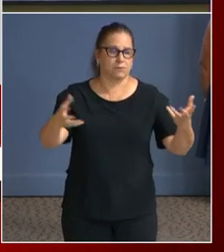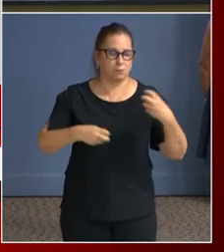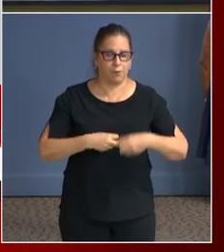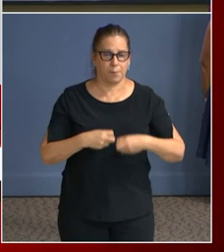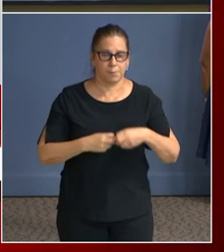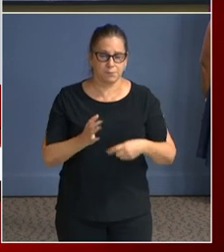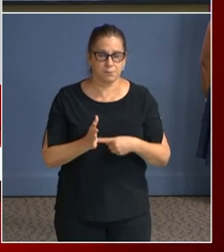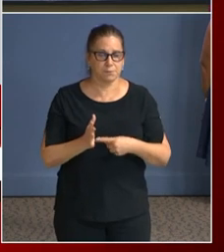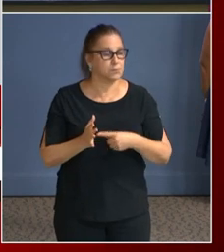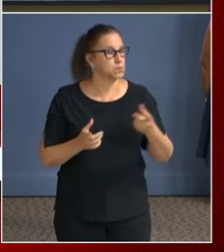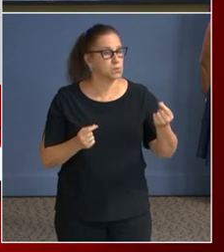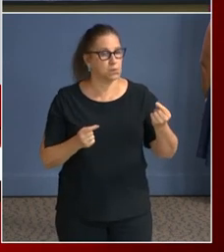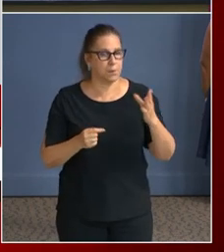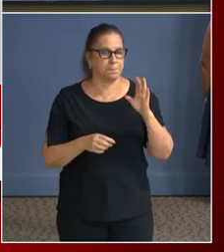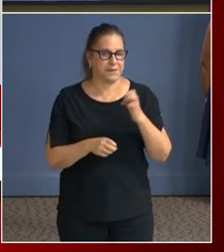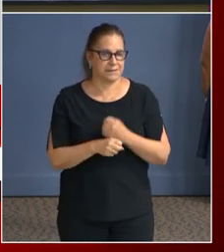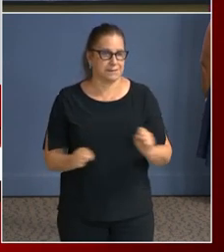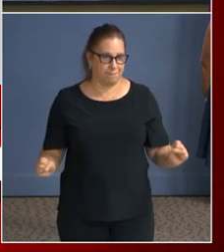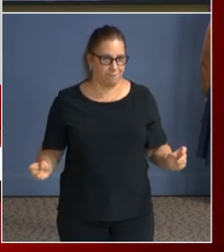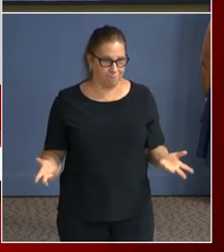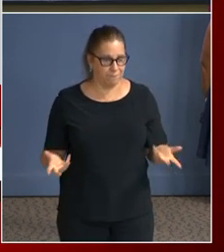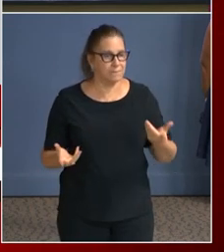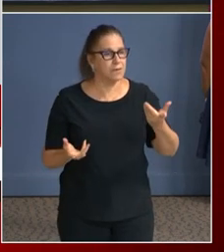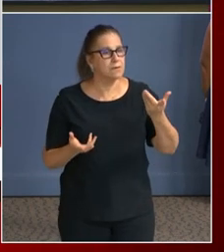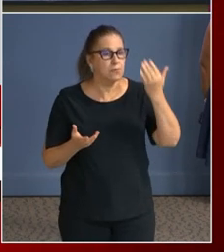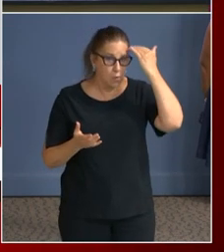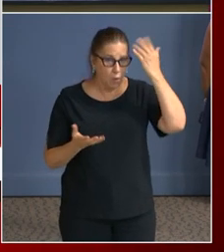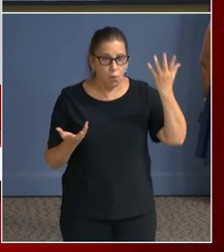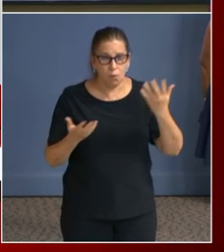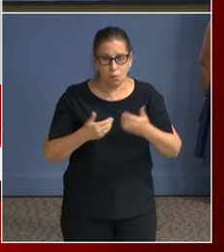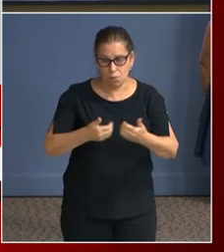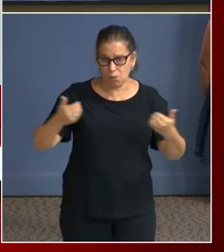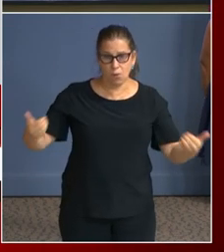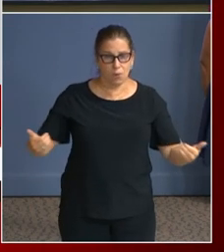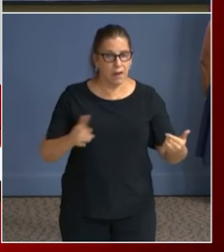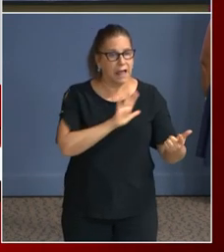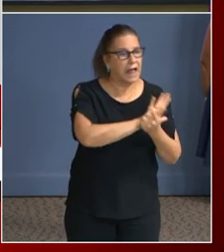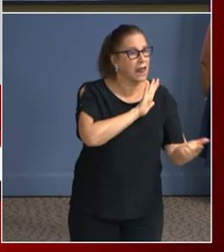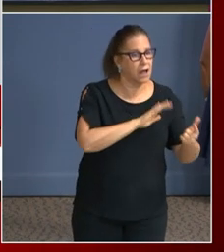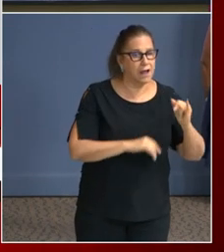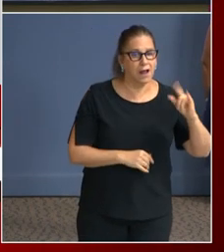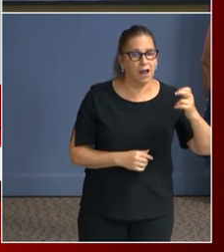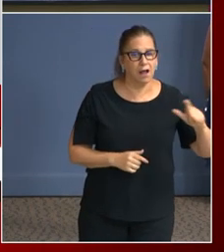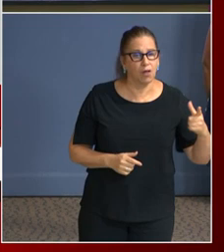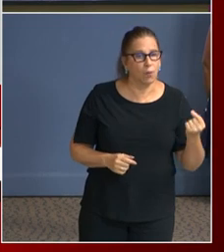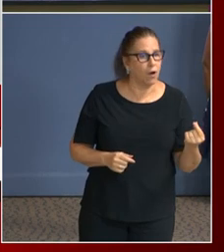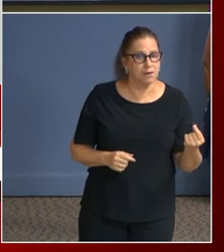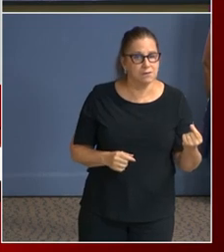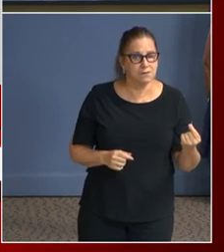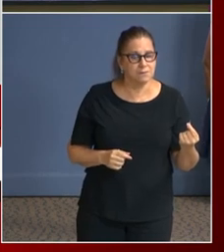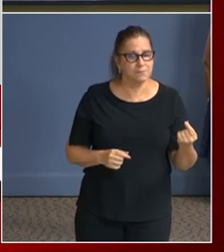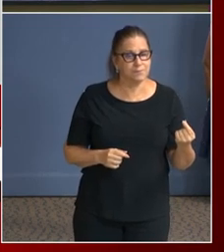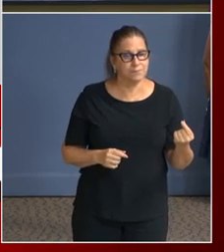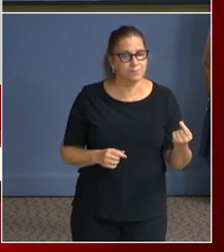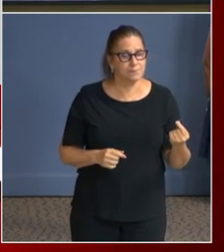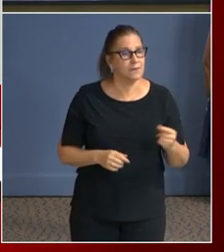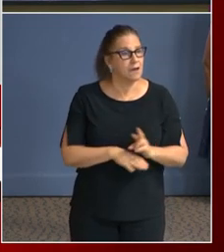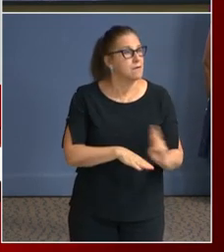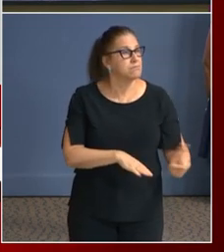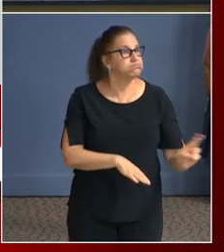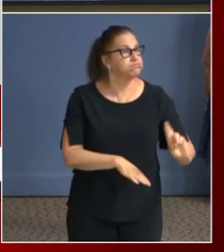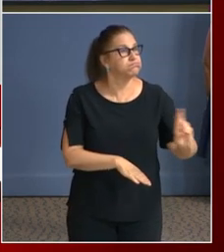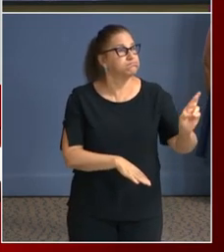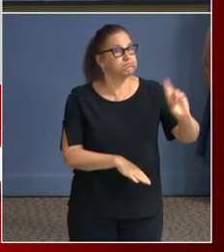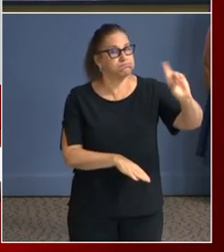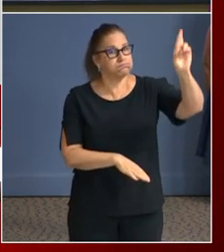what's legal and illegal? Illegals are any firework that moves or shoots a projectile,